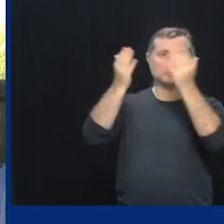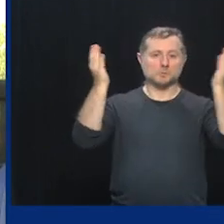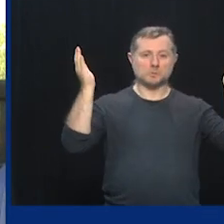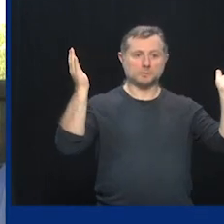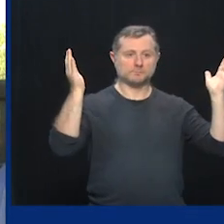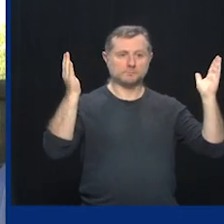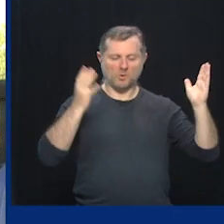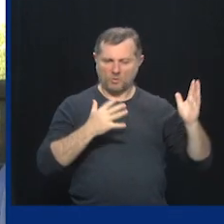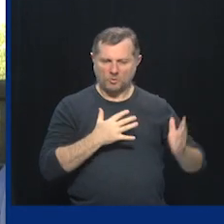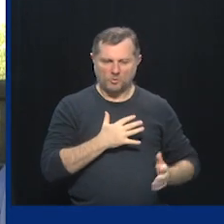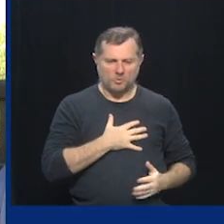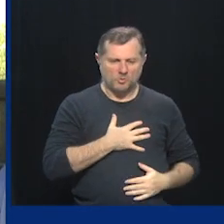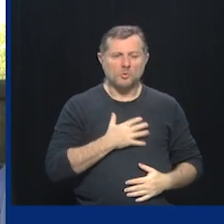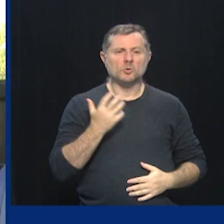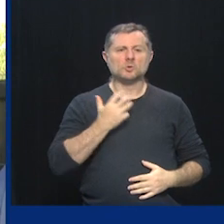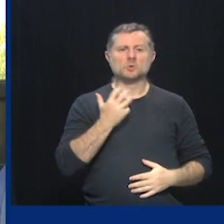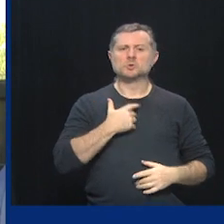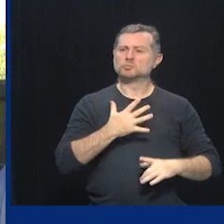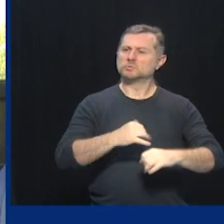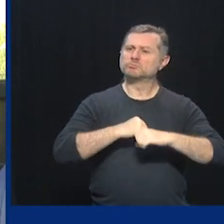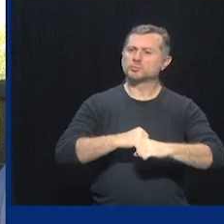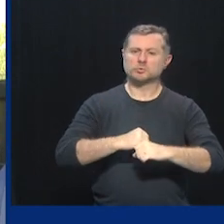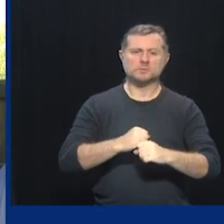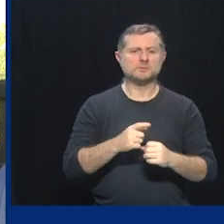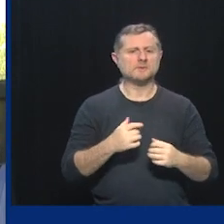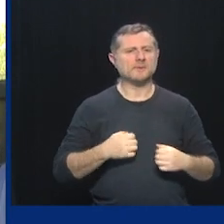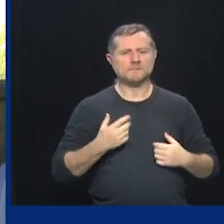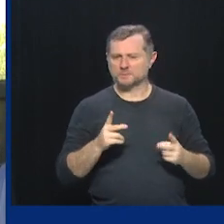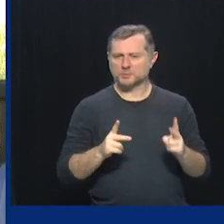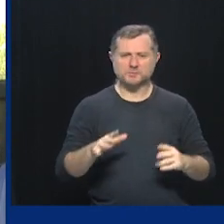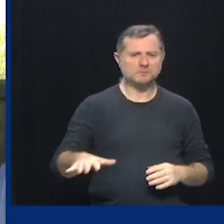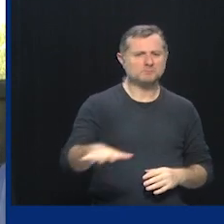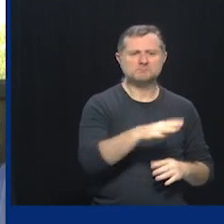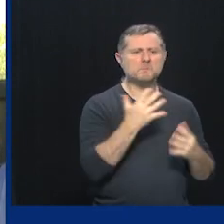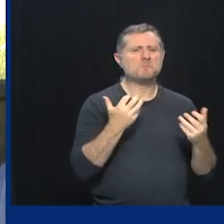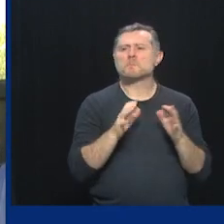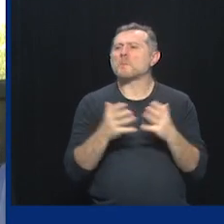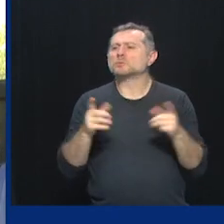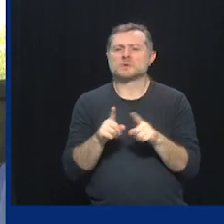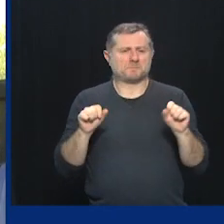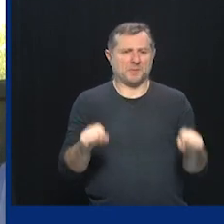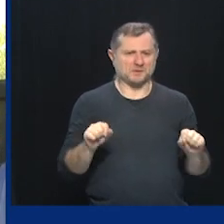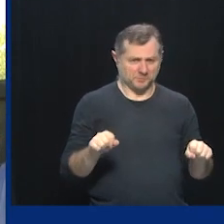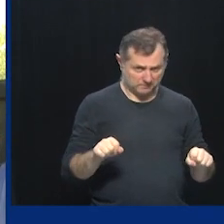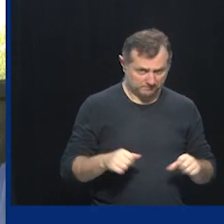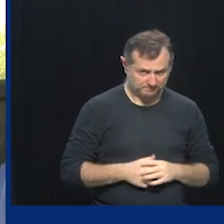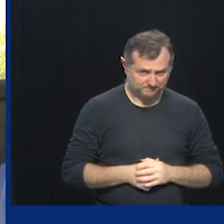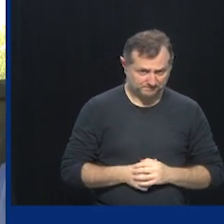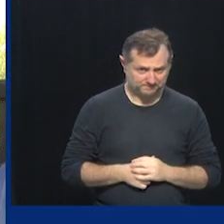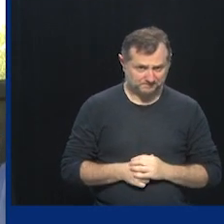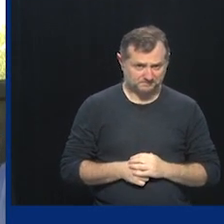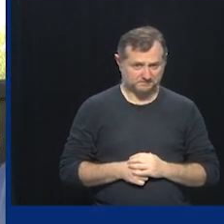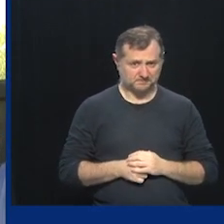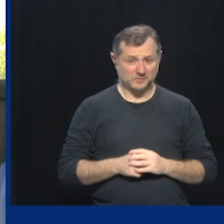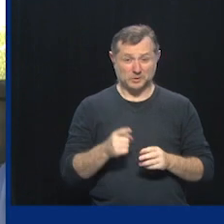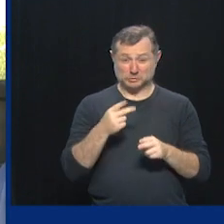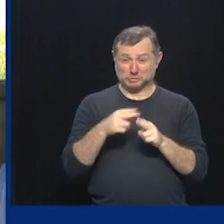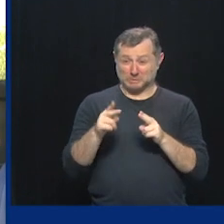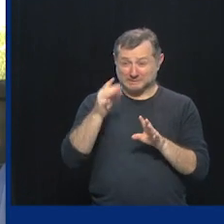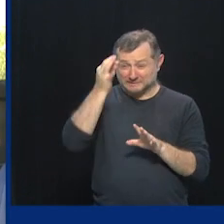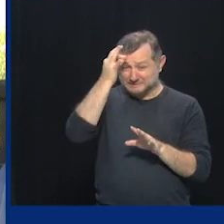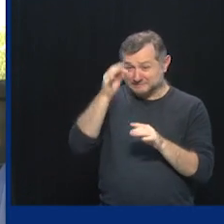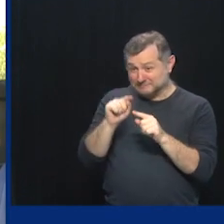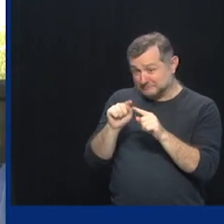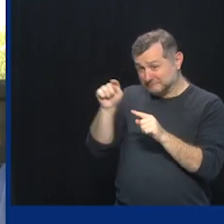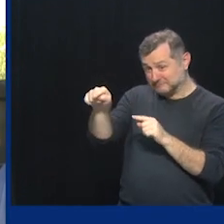protect human life as much as possible. We also are concerned about the damages on just short distance from here, the flooding